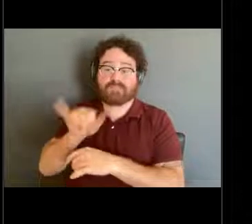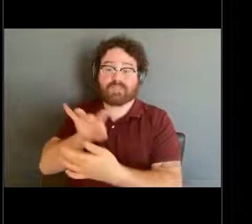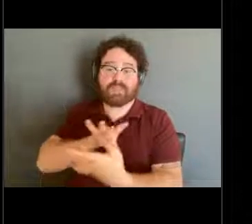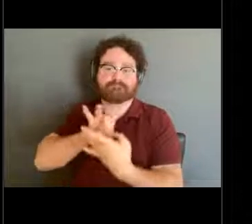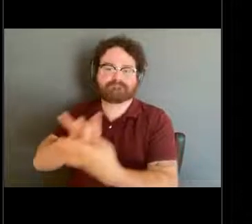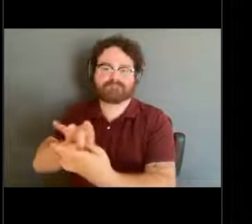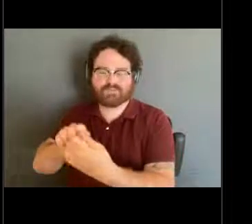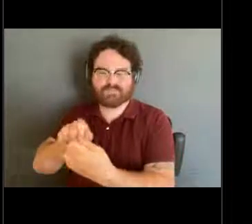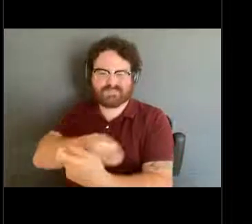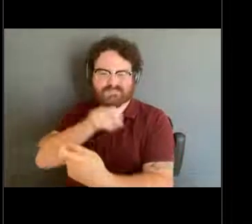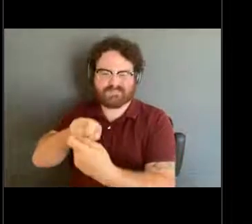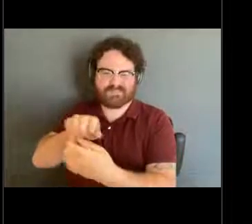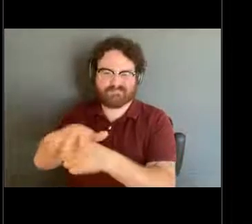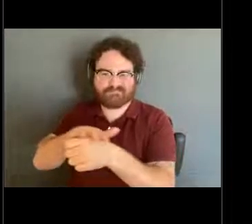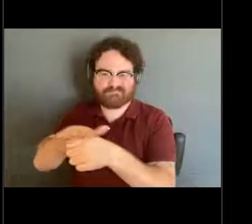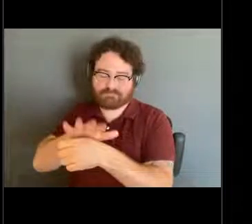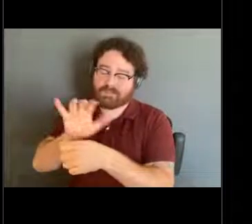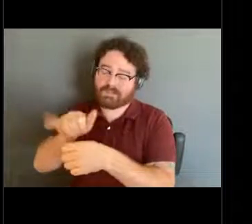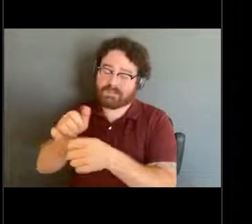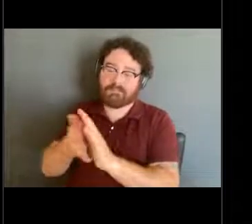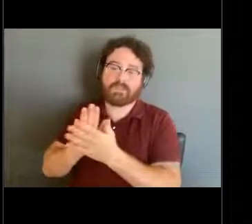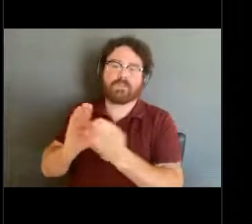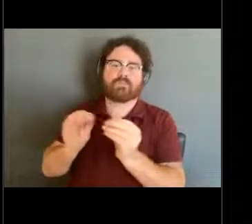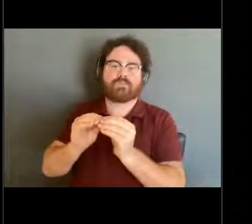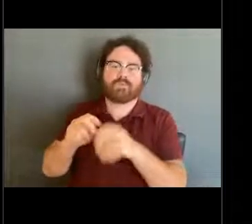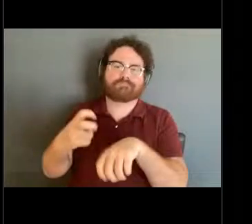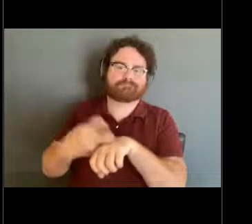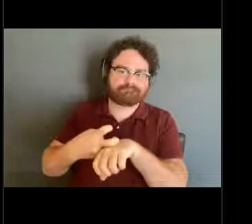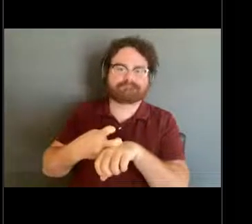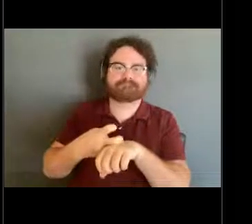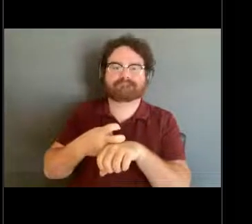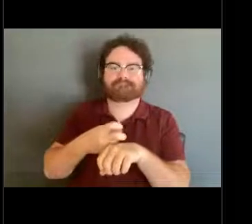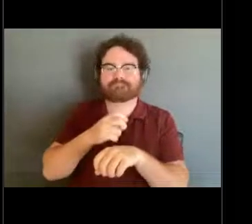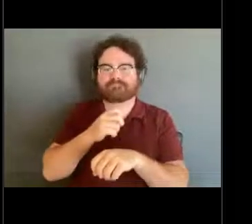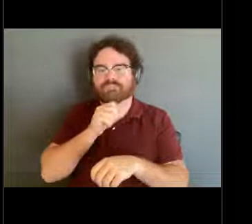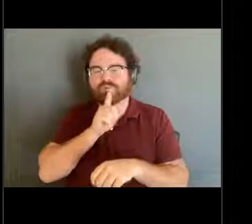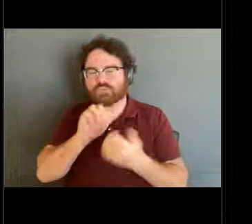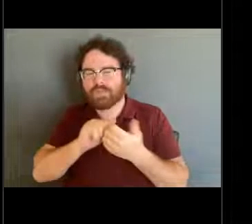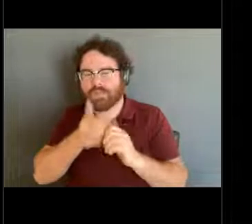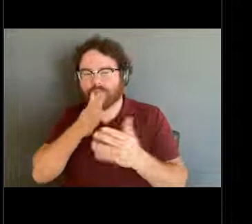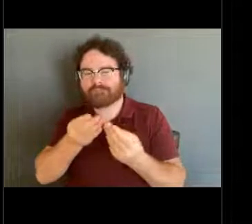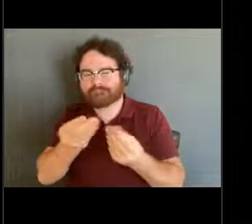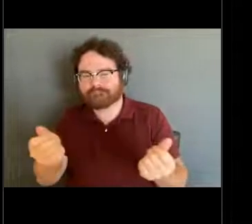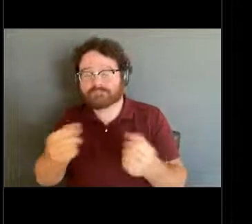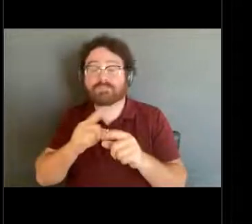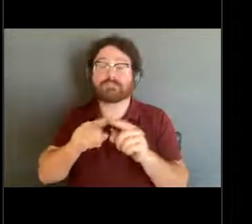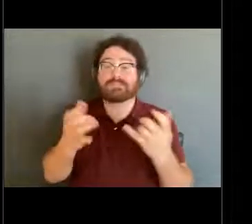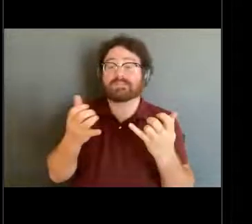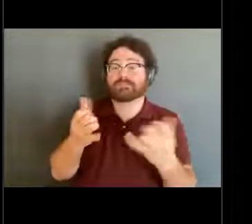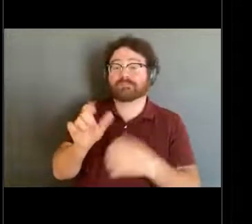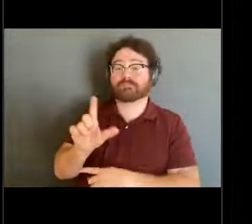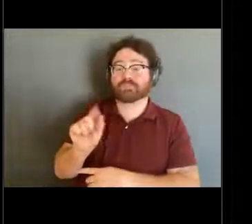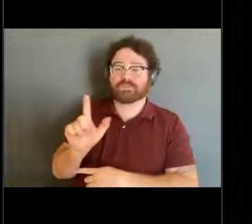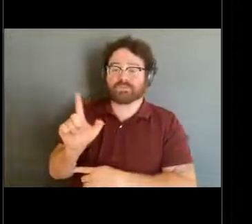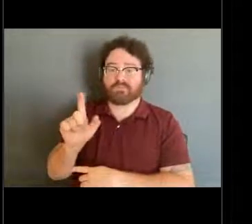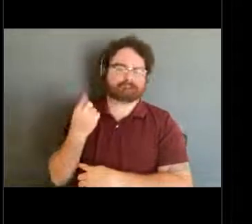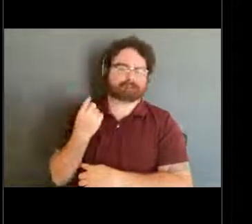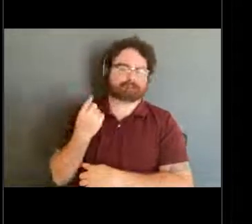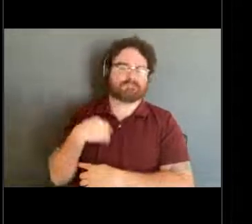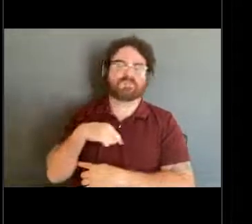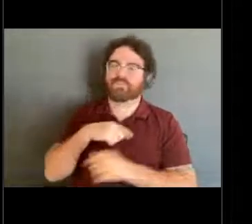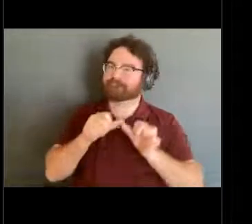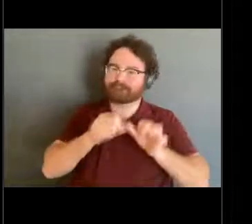more difficult and uncertain. But now fast forward to 2021. Fortunately, we were able to continue making additional measurements, and